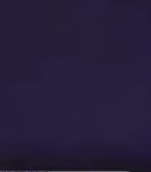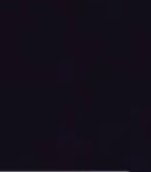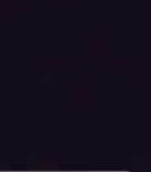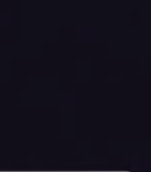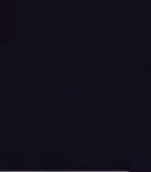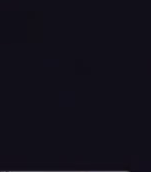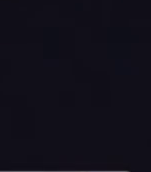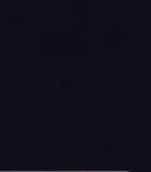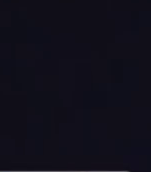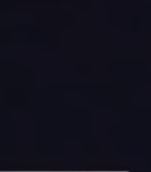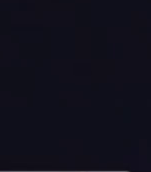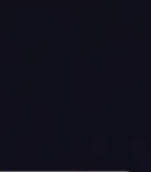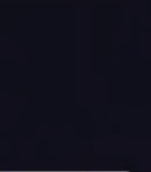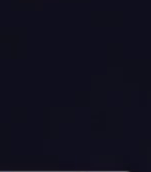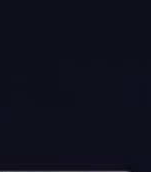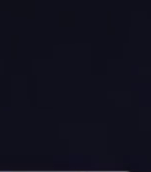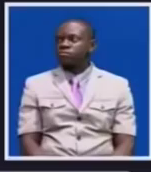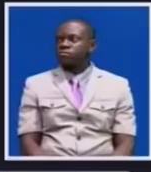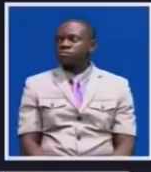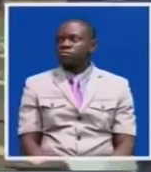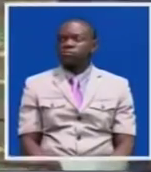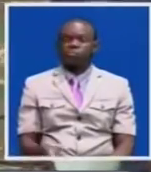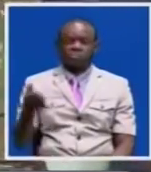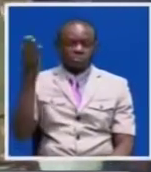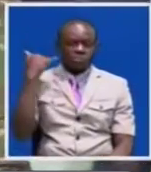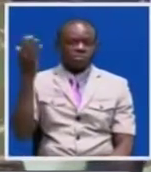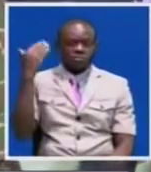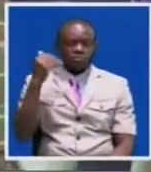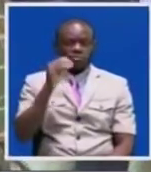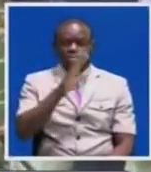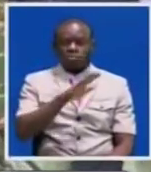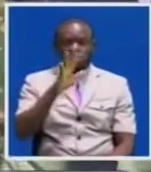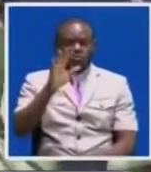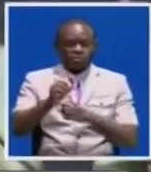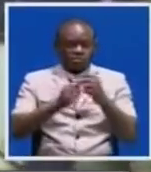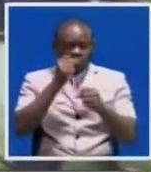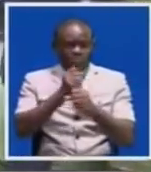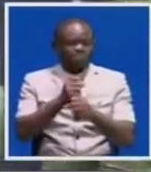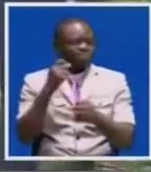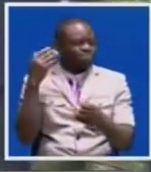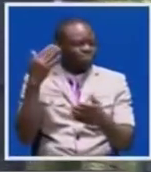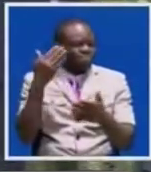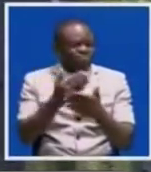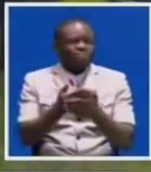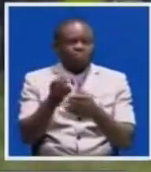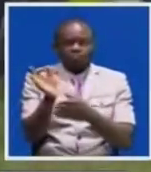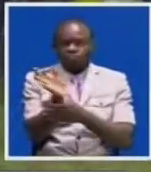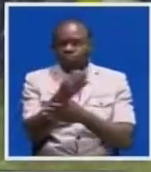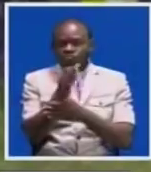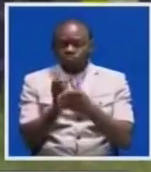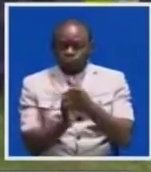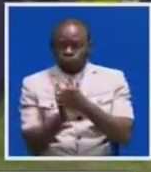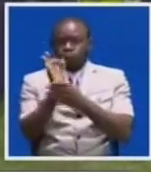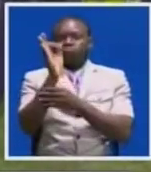The hoisting of the national flag 55 years ago gave birth to a new nation, and today it represents